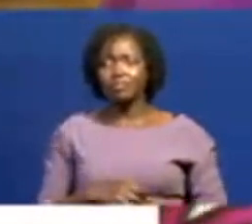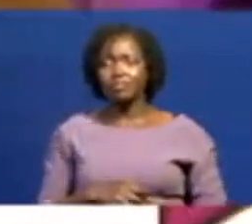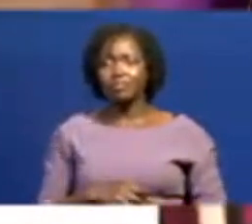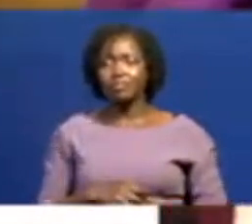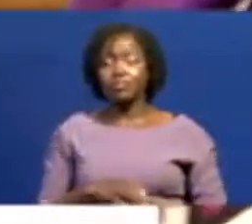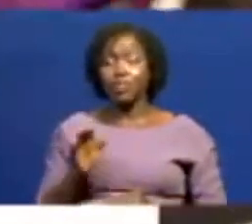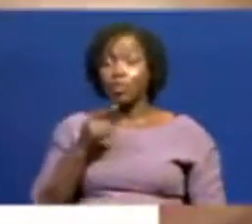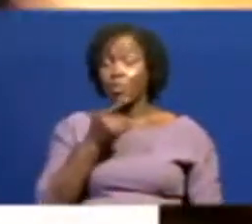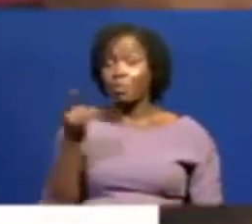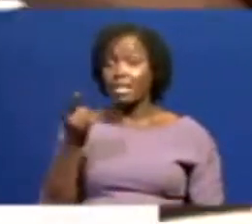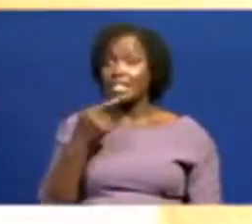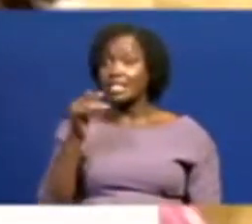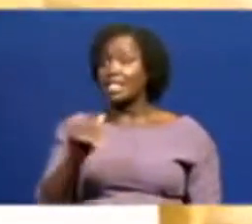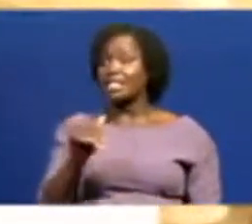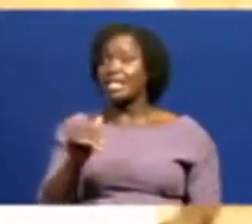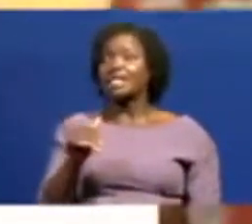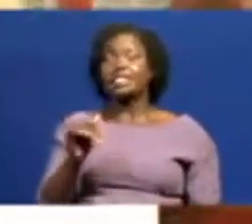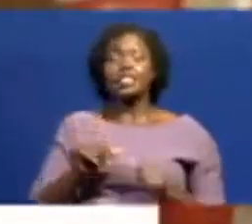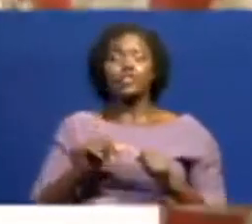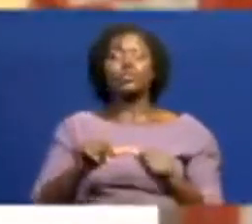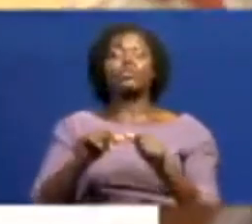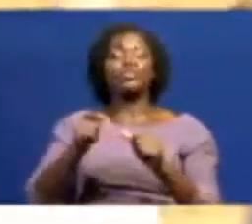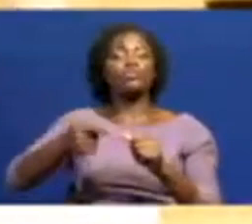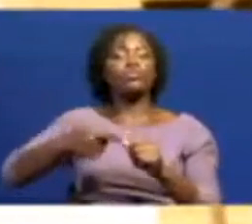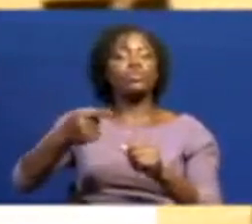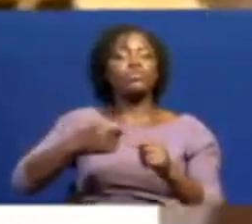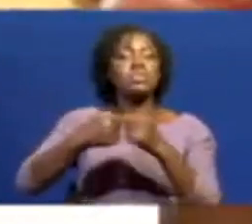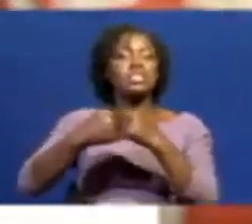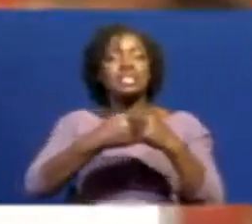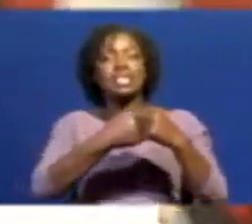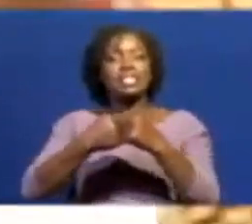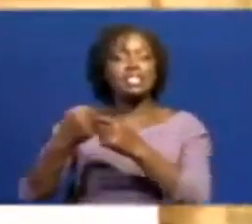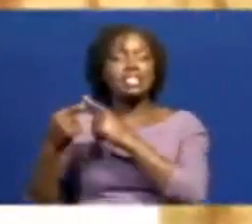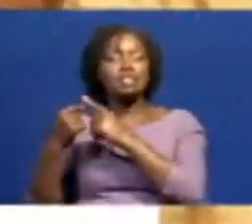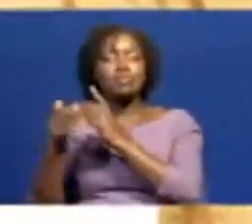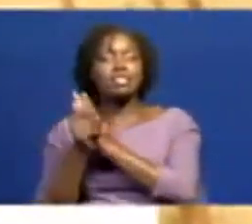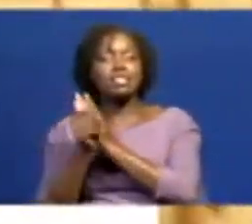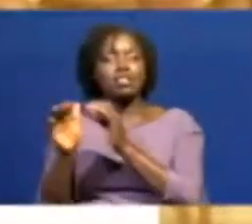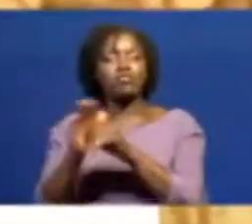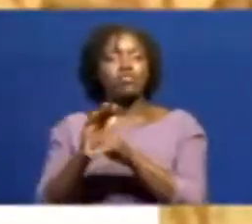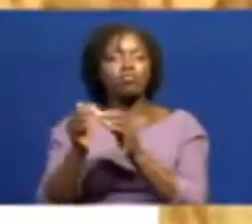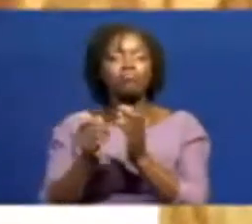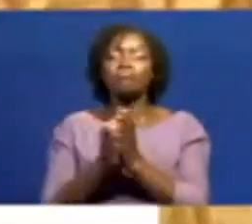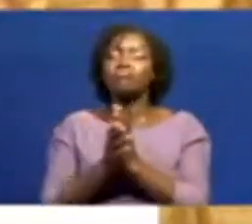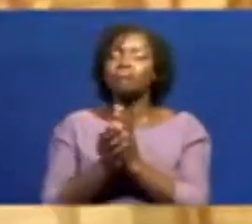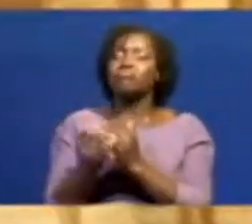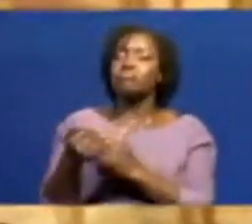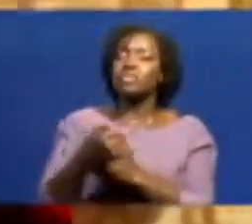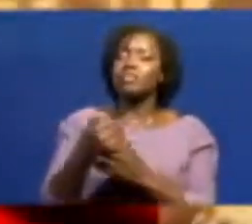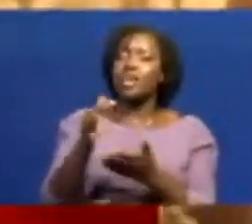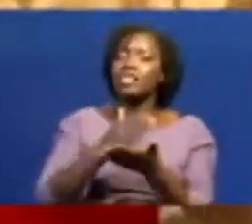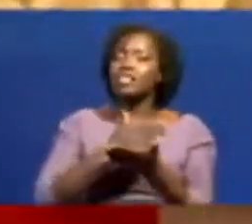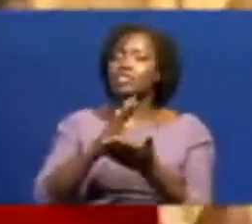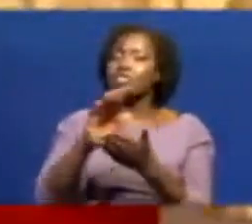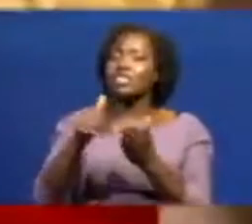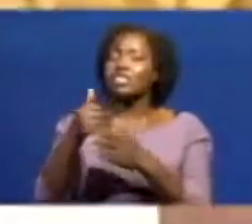These women say that they will keep weaving despite the myriad of challenges facing this skillful craft. And in their songs, they